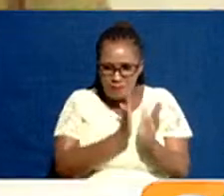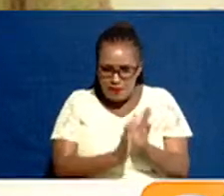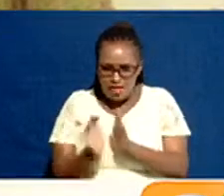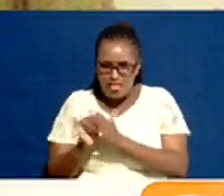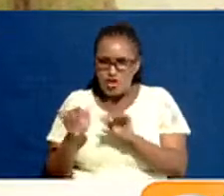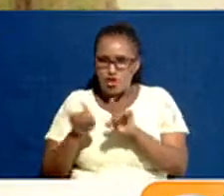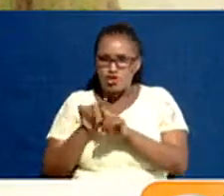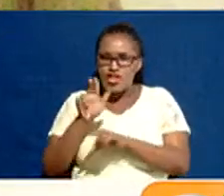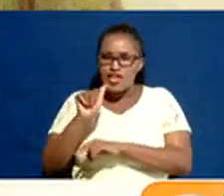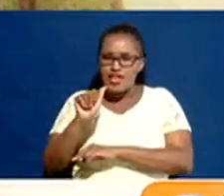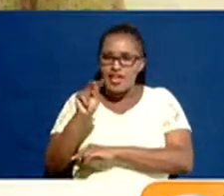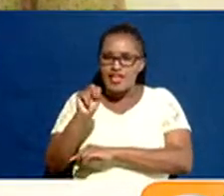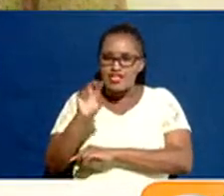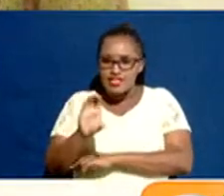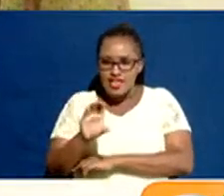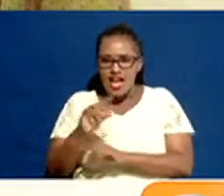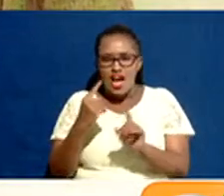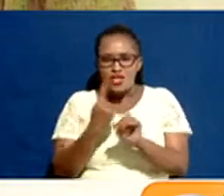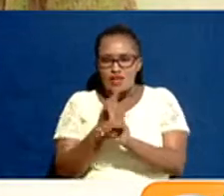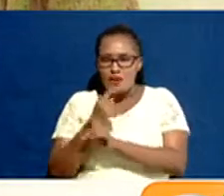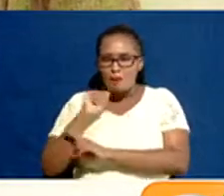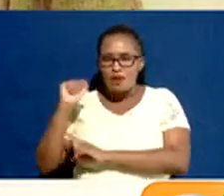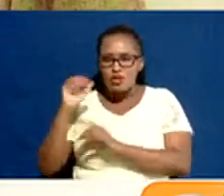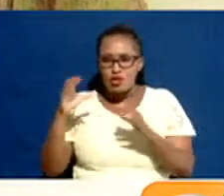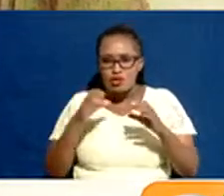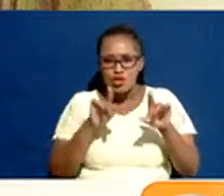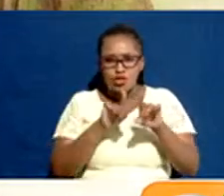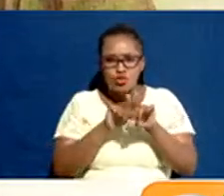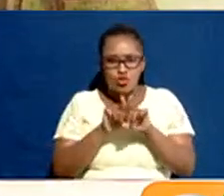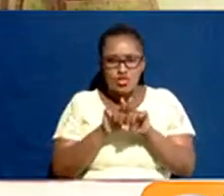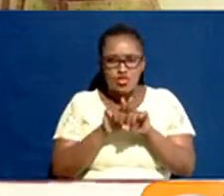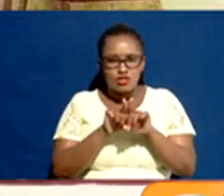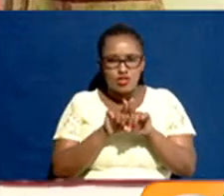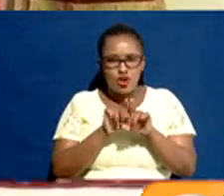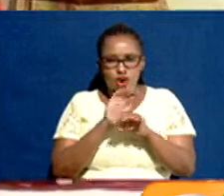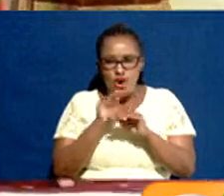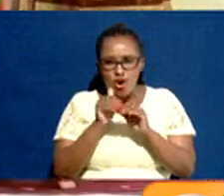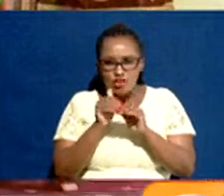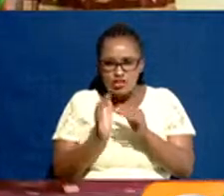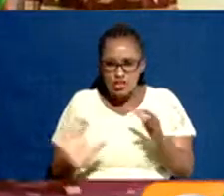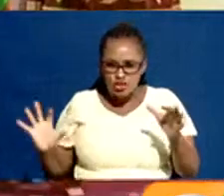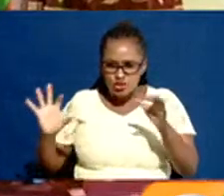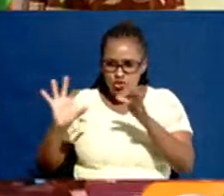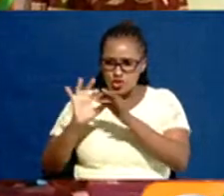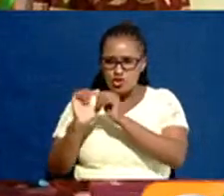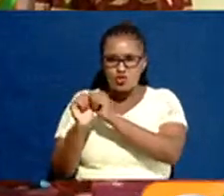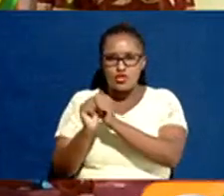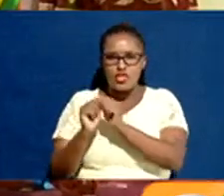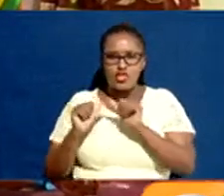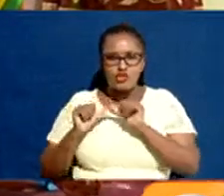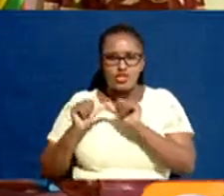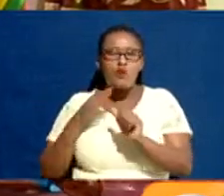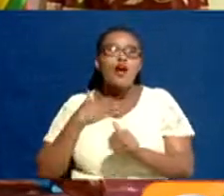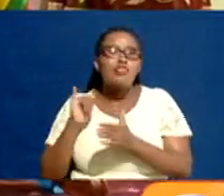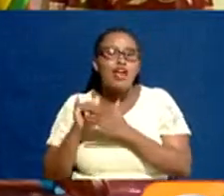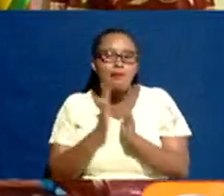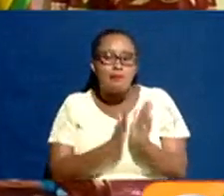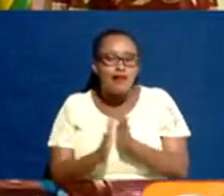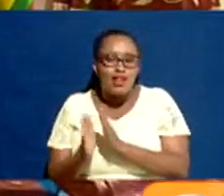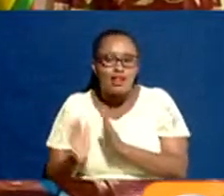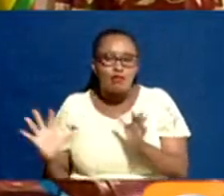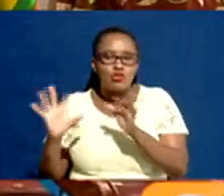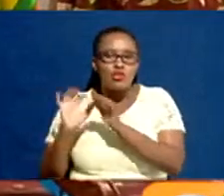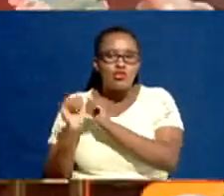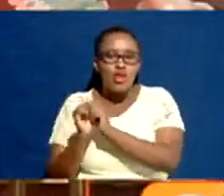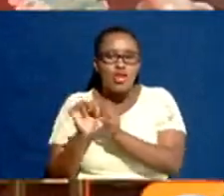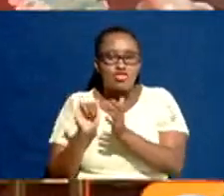ANC, the other parties, including PAR, including Ford Kenya, do you still want them to fold? That is